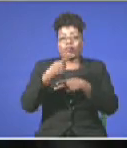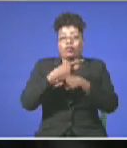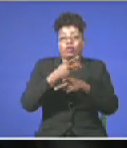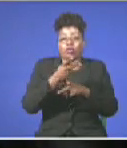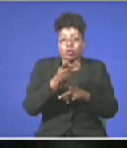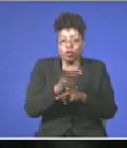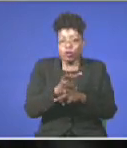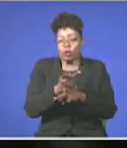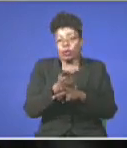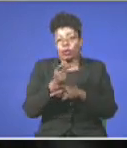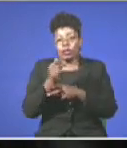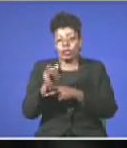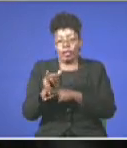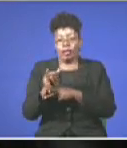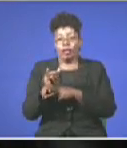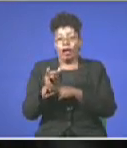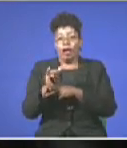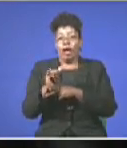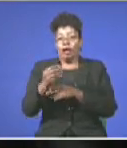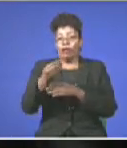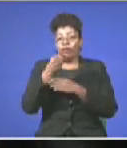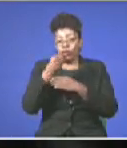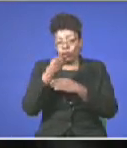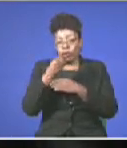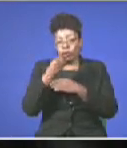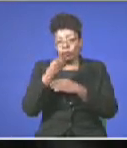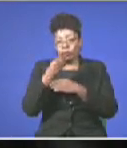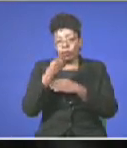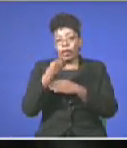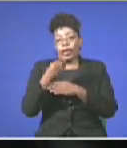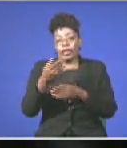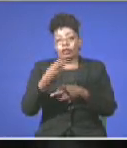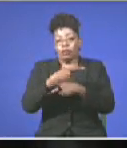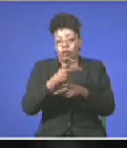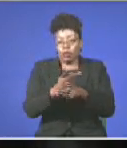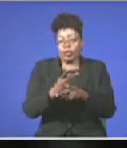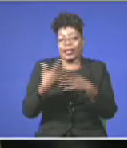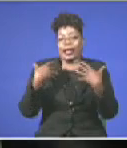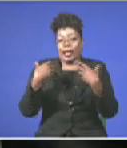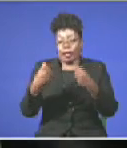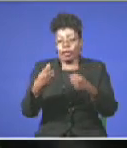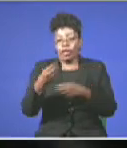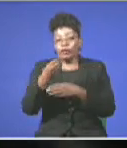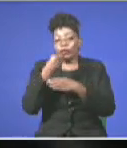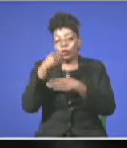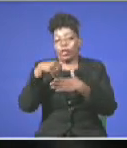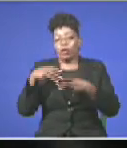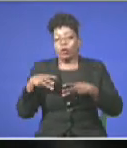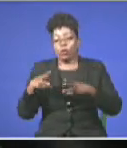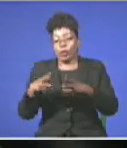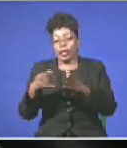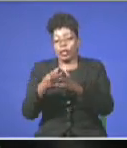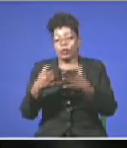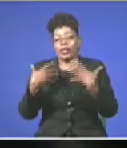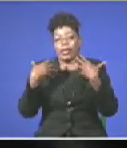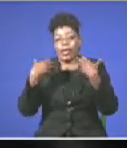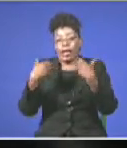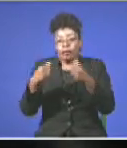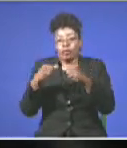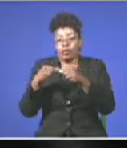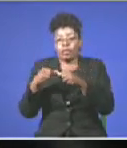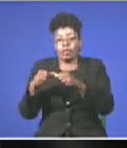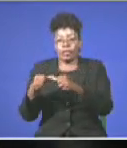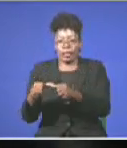producing food, it is about producing healthy food in a way that it would help to sustain